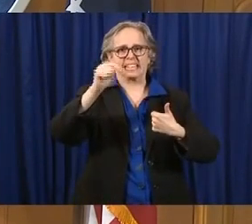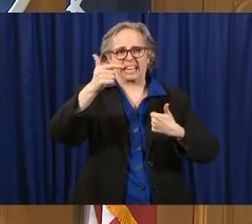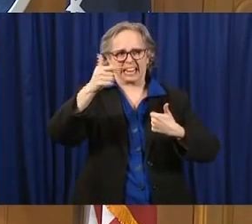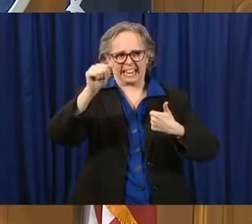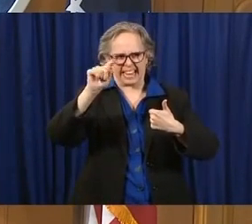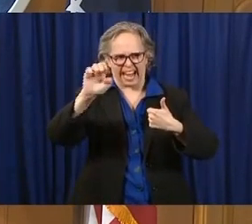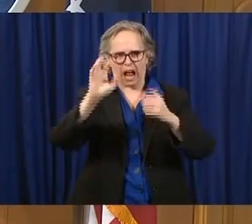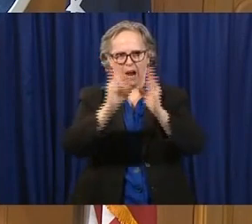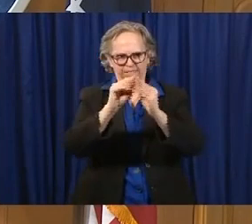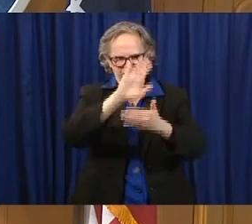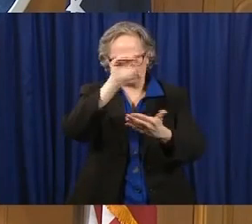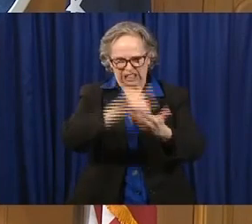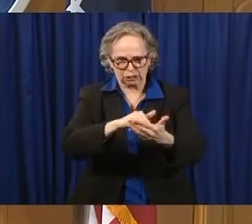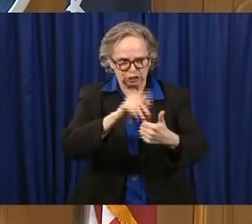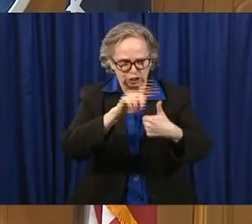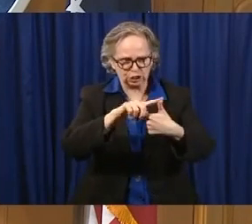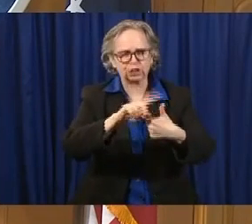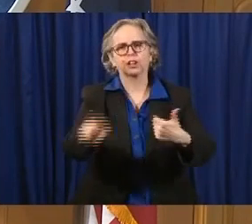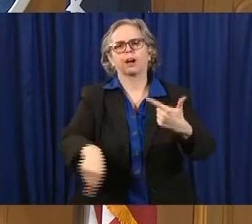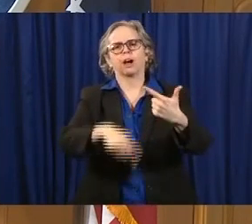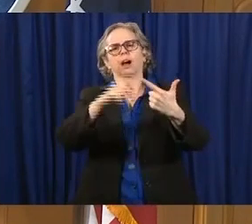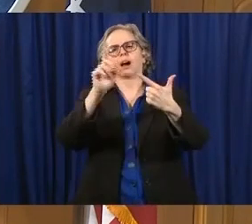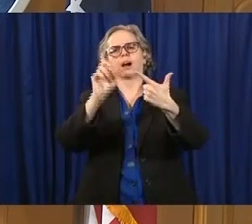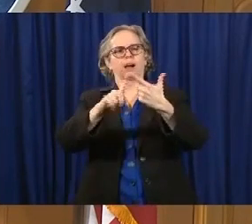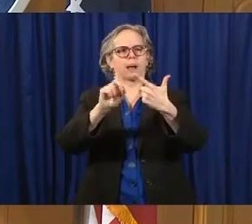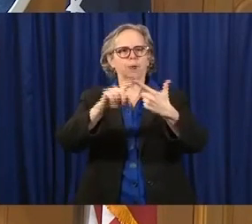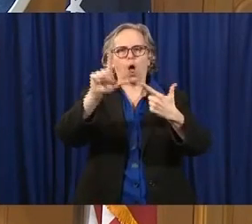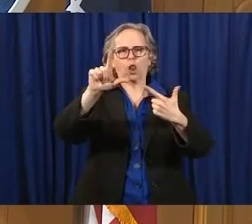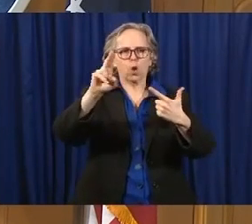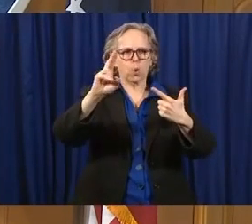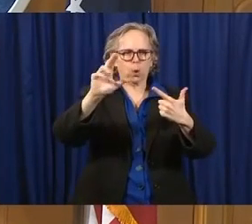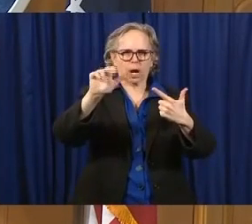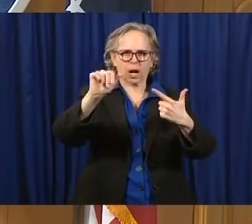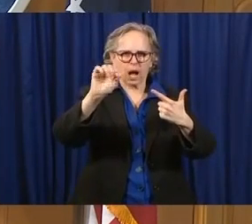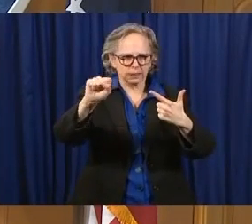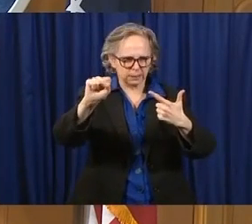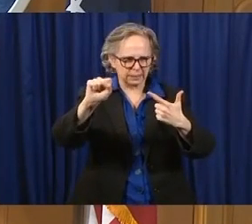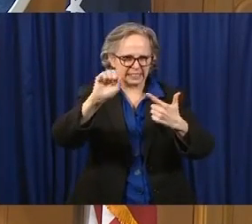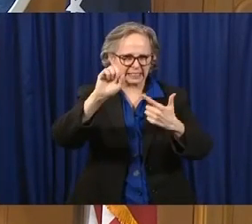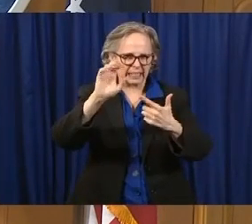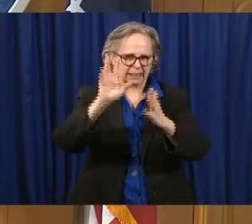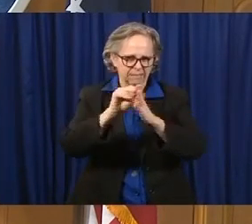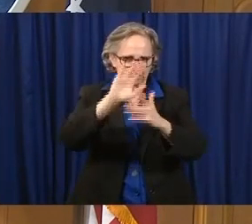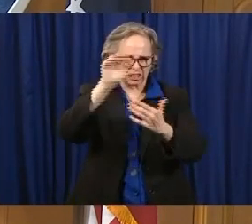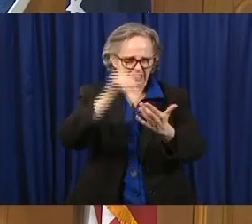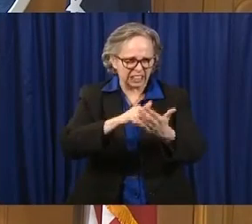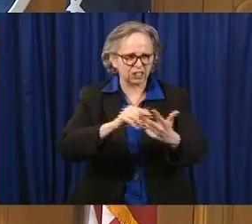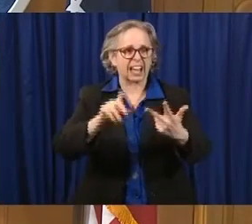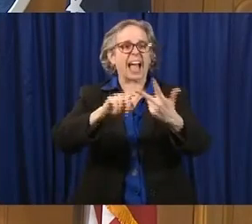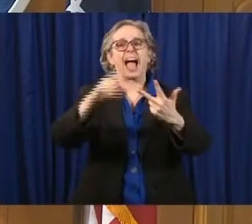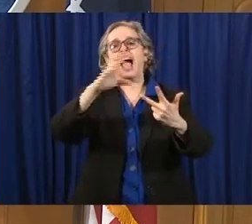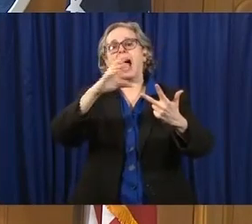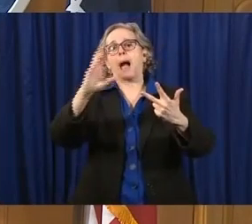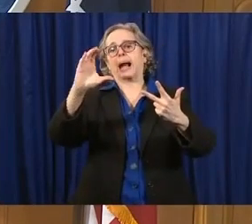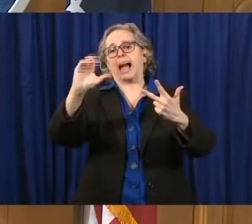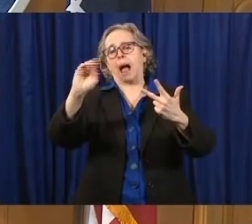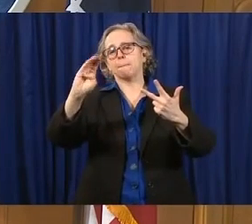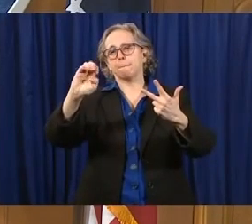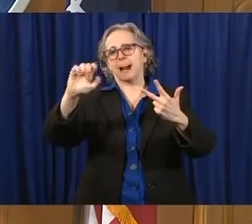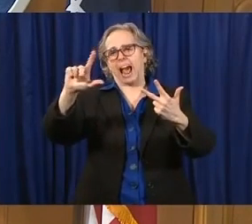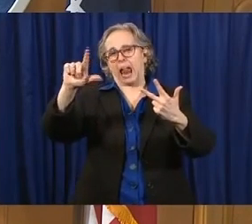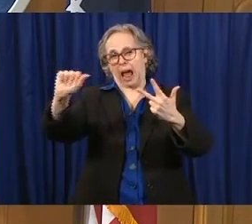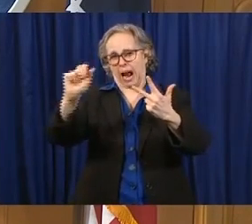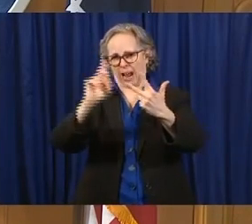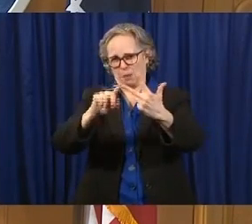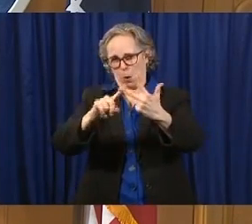Convention Center in Montgomery County, and Covelli Convention Center in the Mahoning County as well. Healthcare